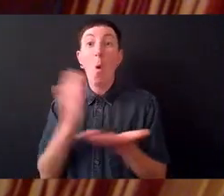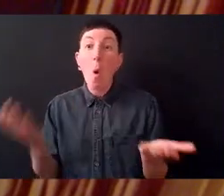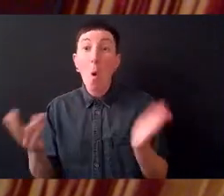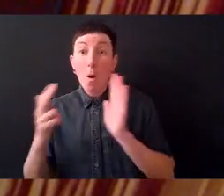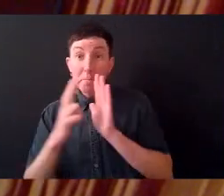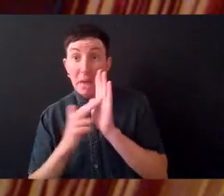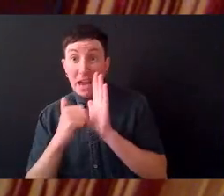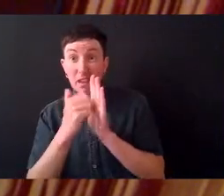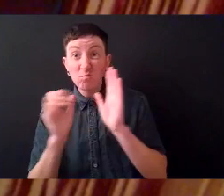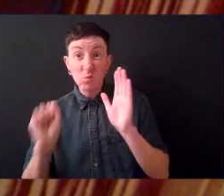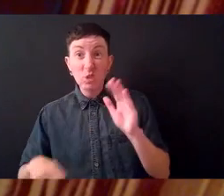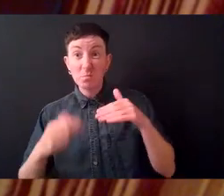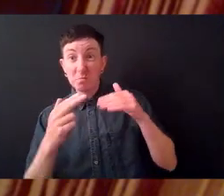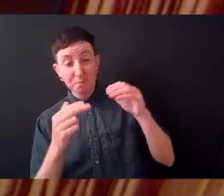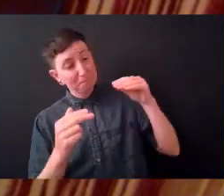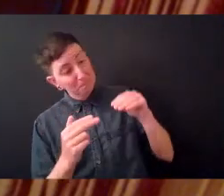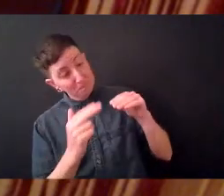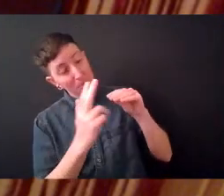wanted